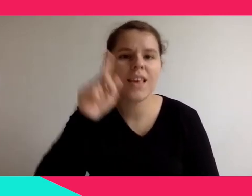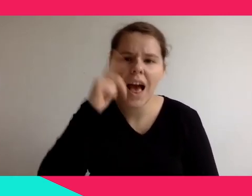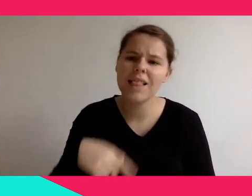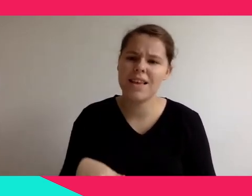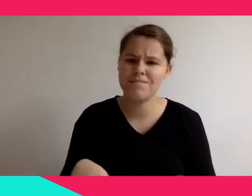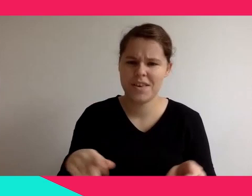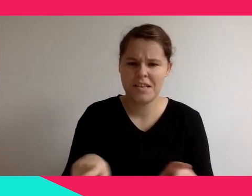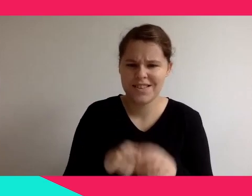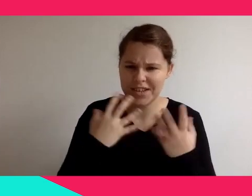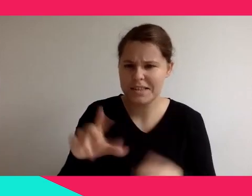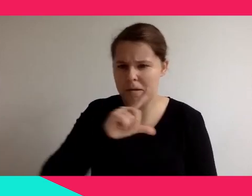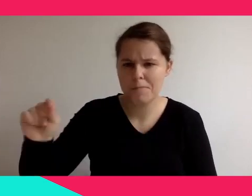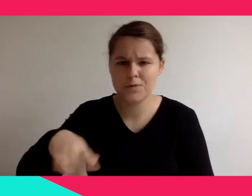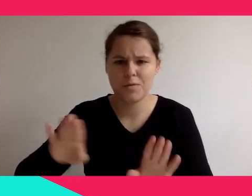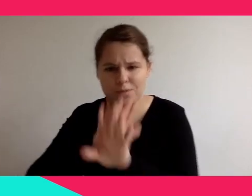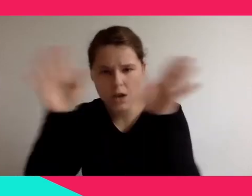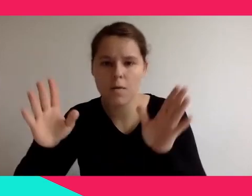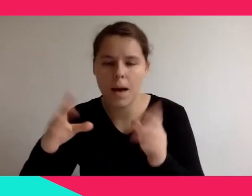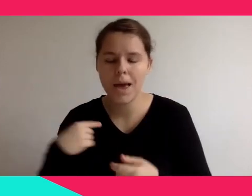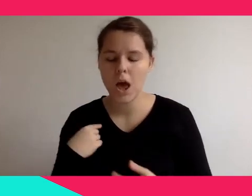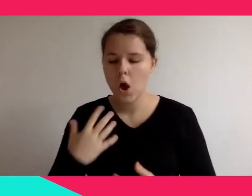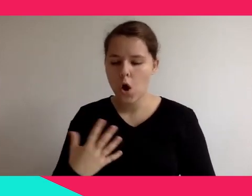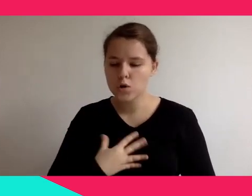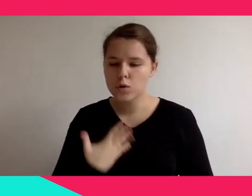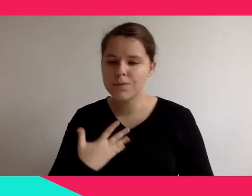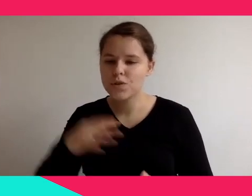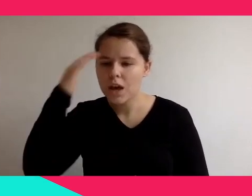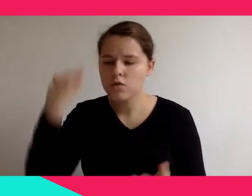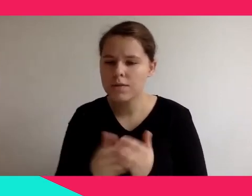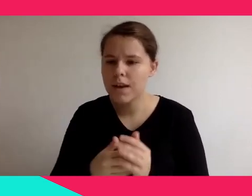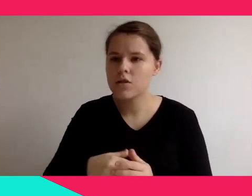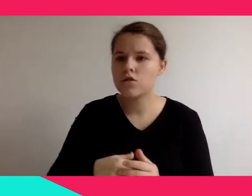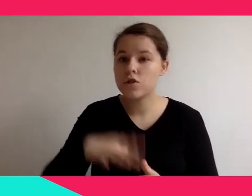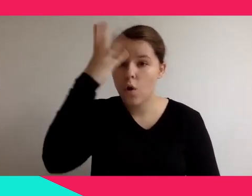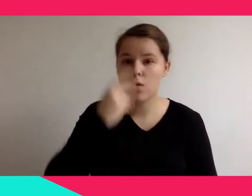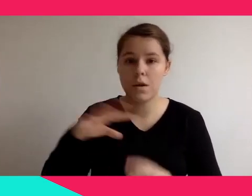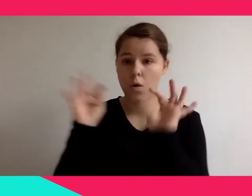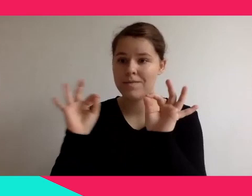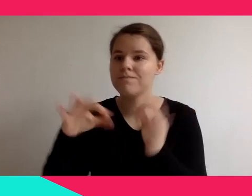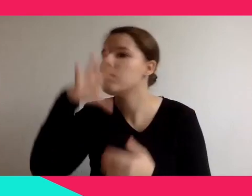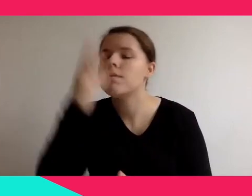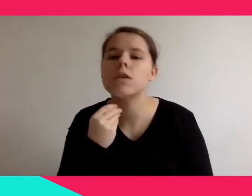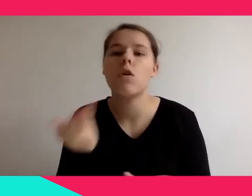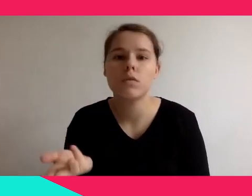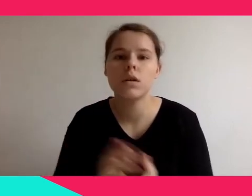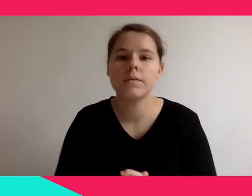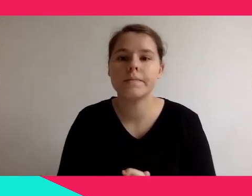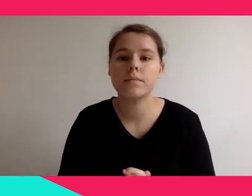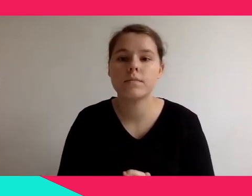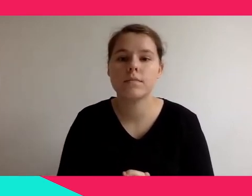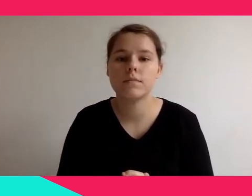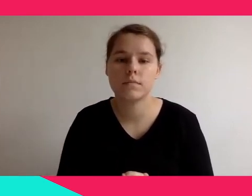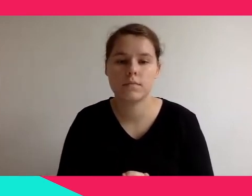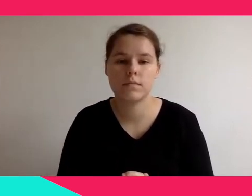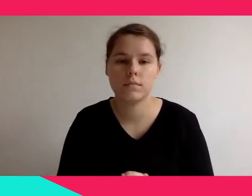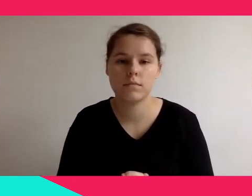art. And that experience just is standing in front of a painting and looking at it, whereas this wallpaper, you can touch it, you can sniff it, you can do